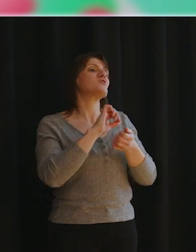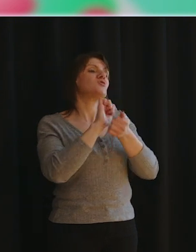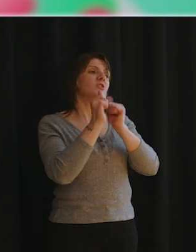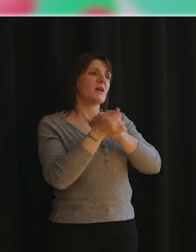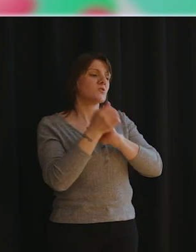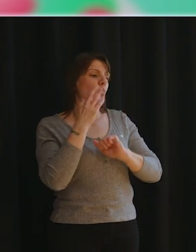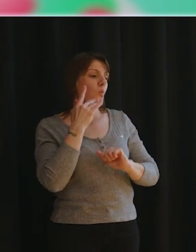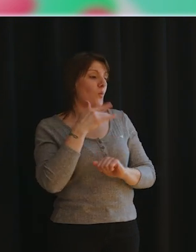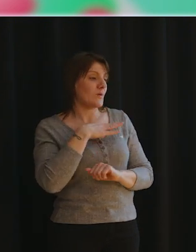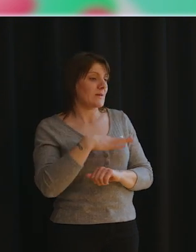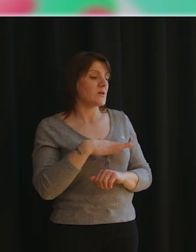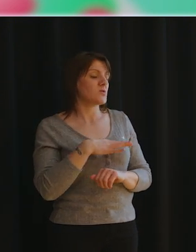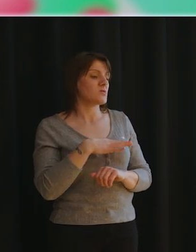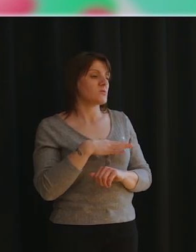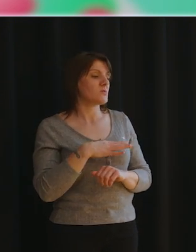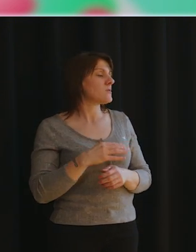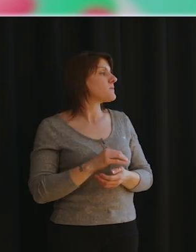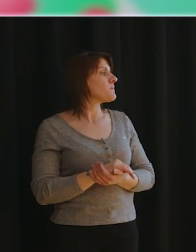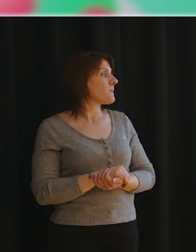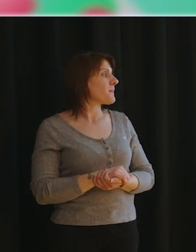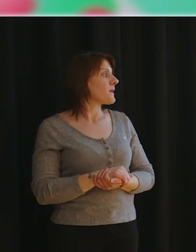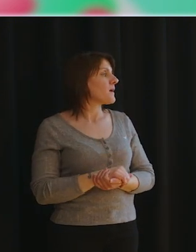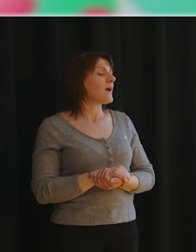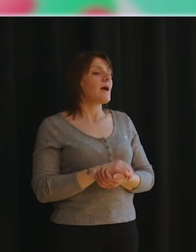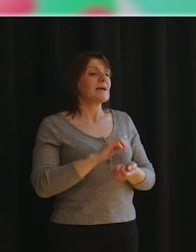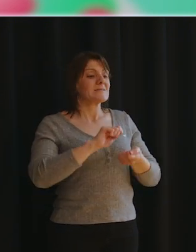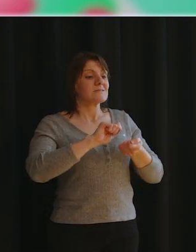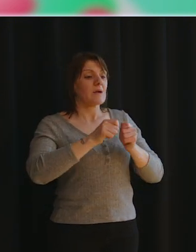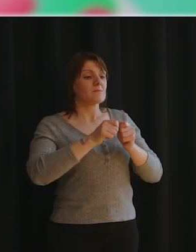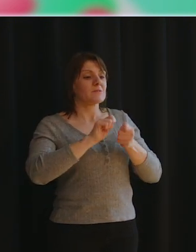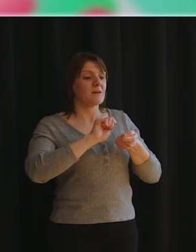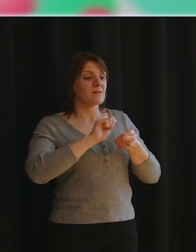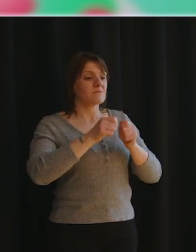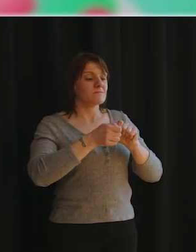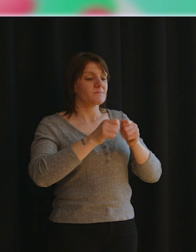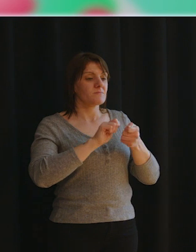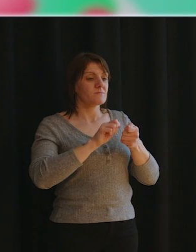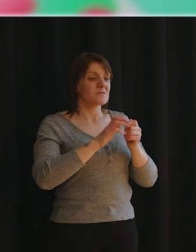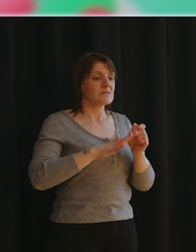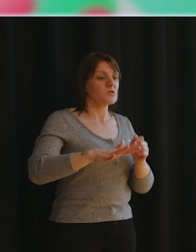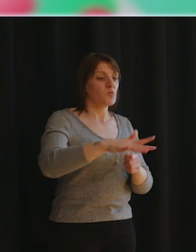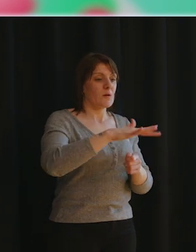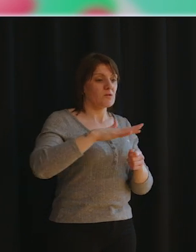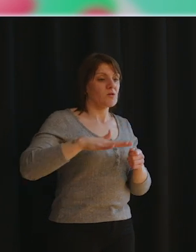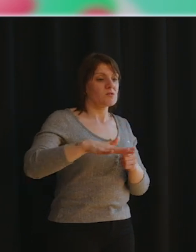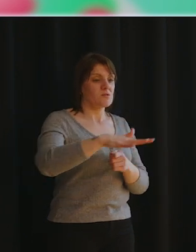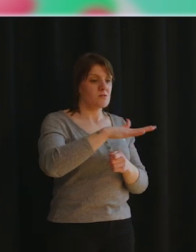make it change. This is about adapting situations